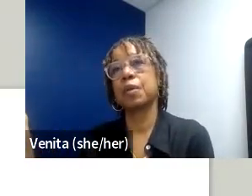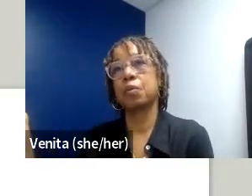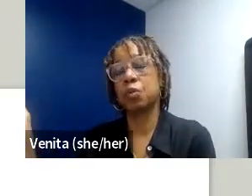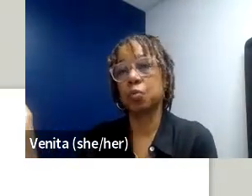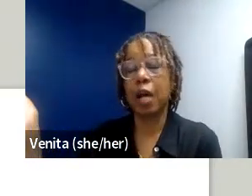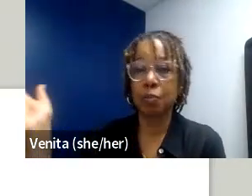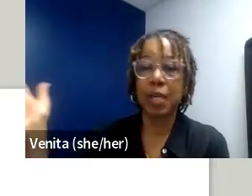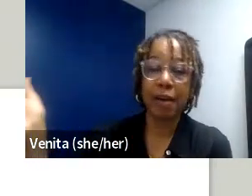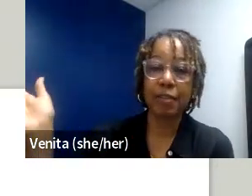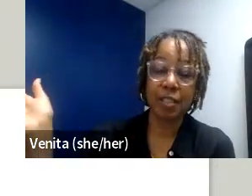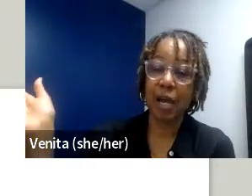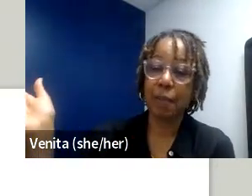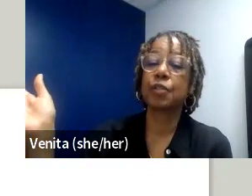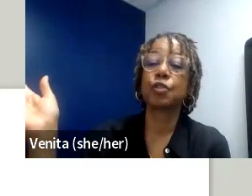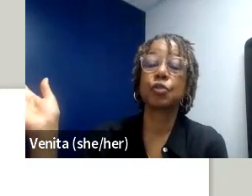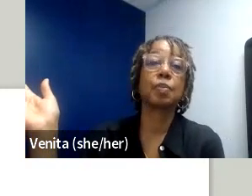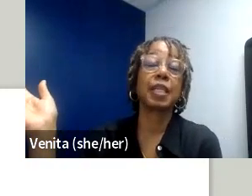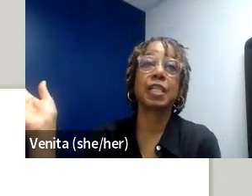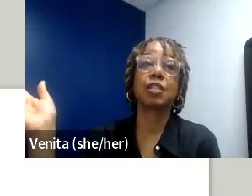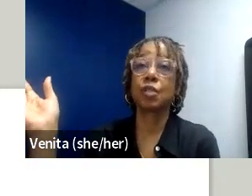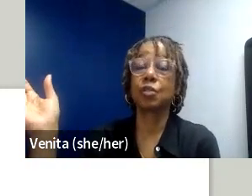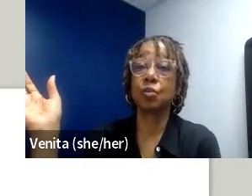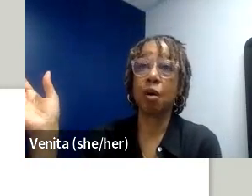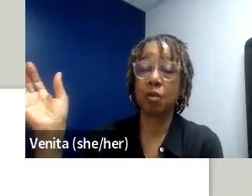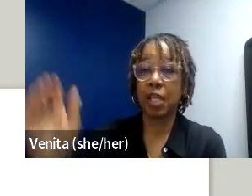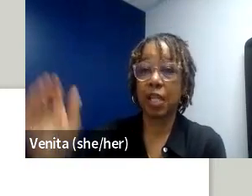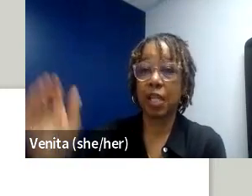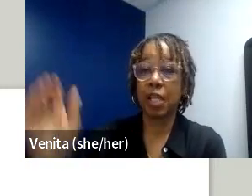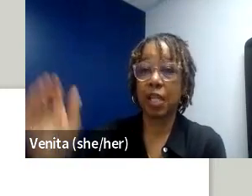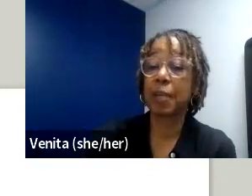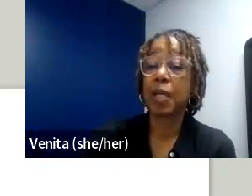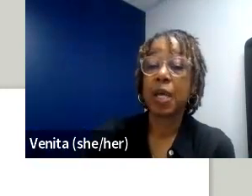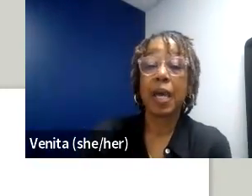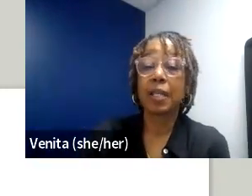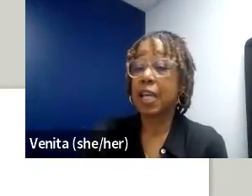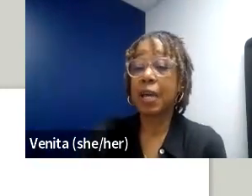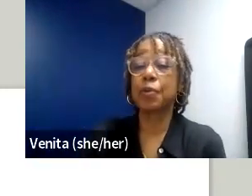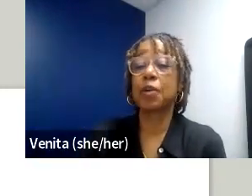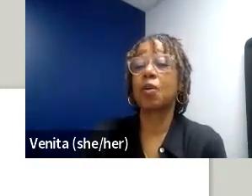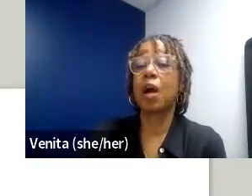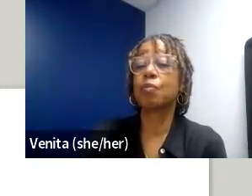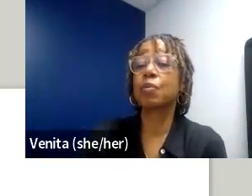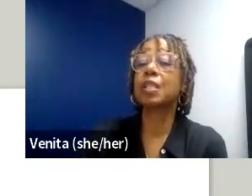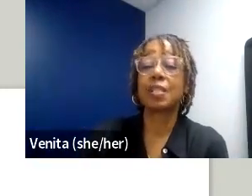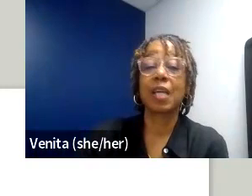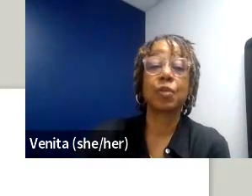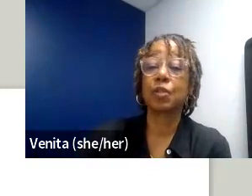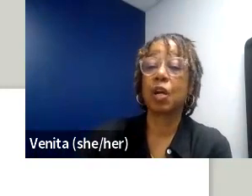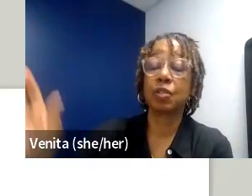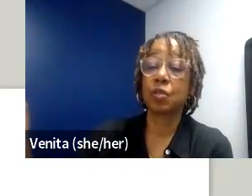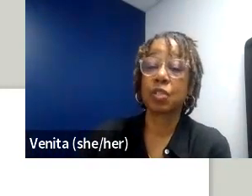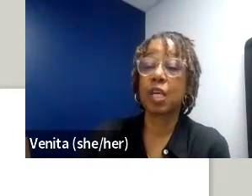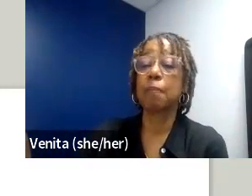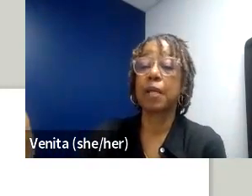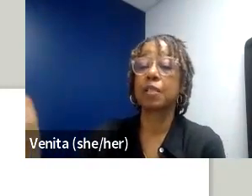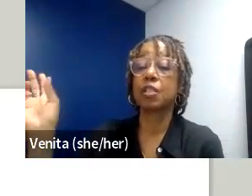on without me having to stop and introduce them again so that you all can have more time. And Gabriel, I'm really excited.